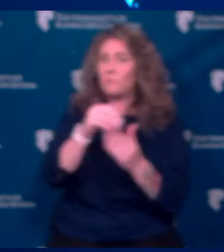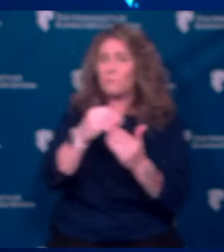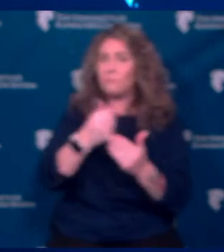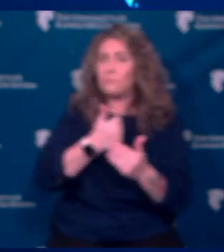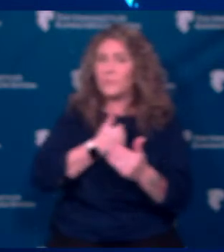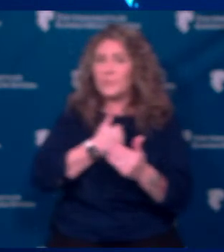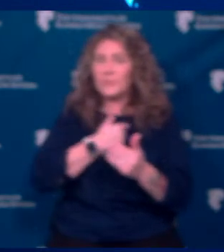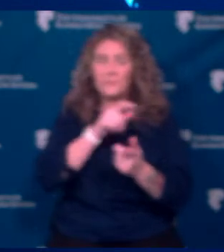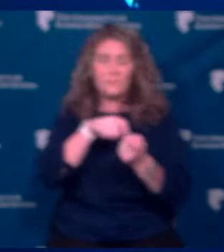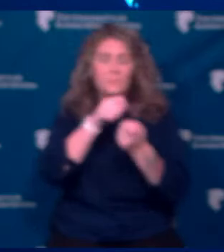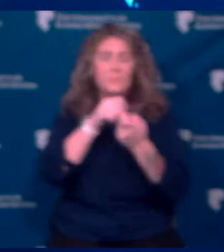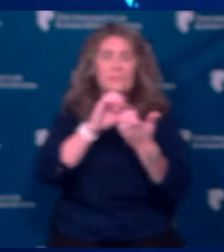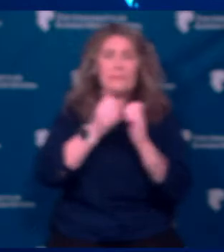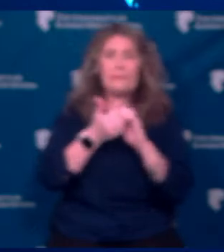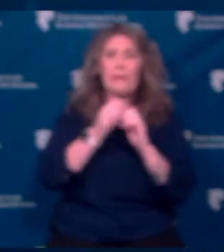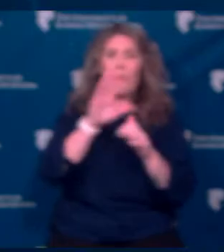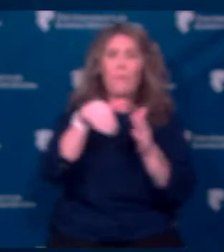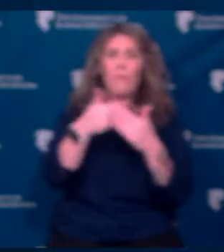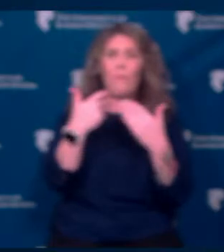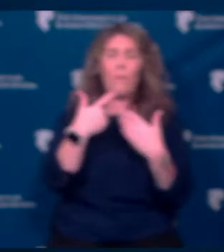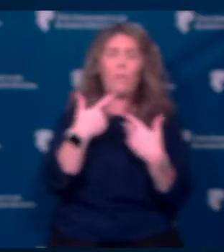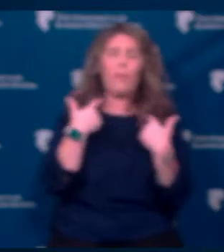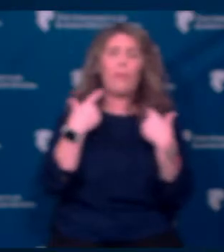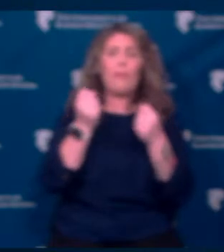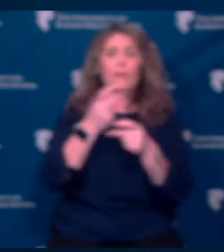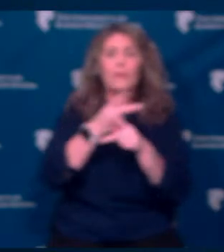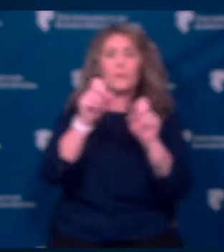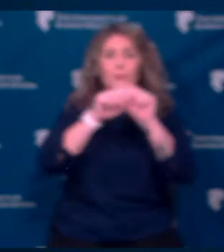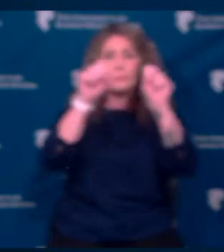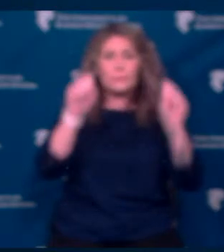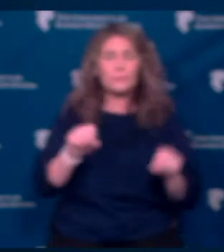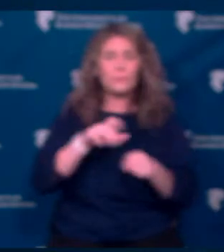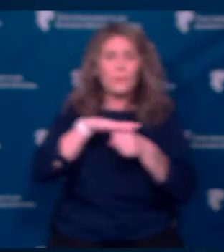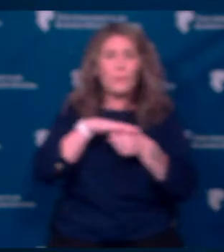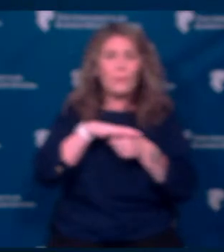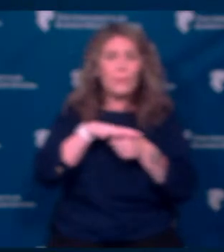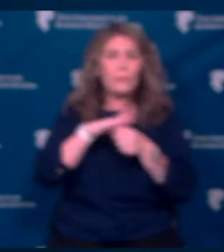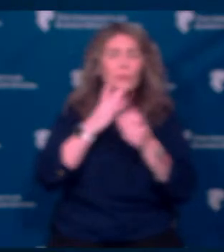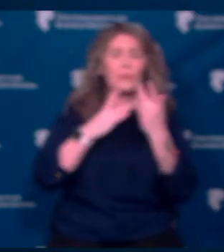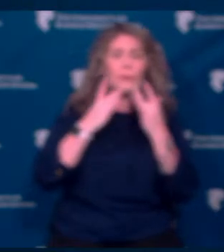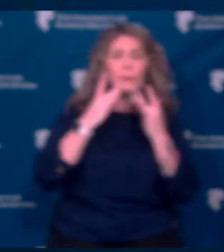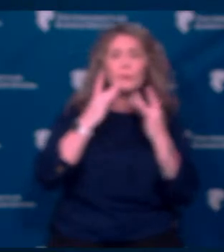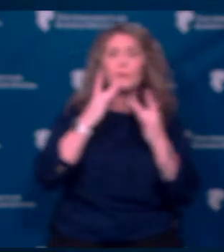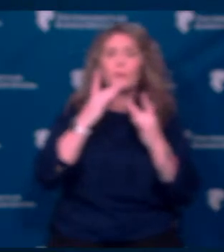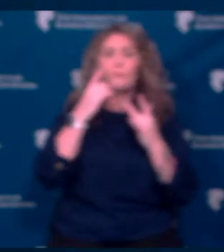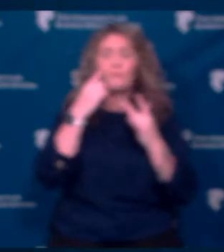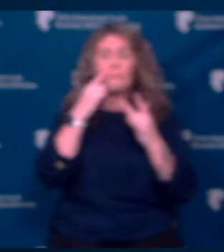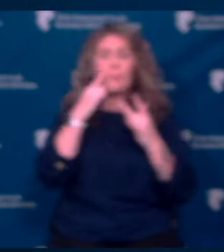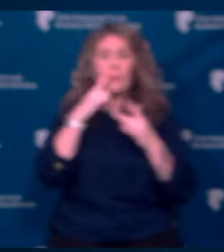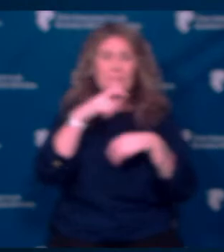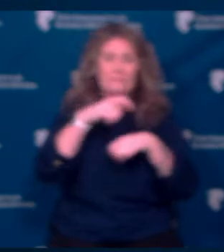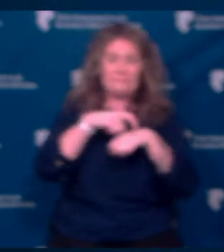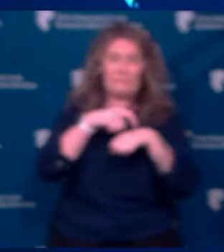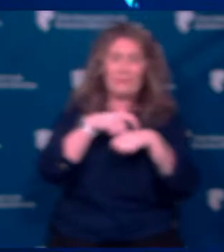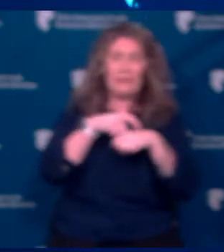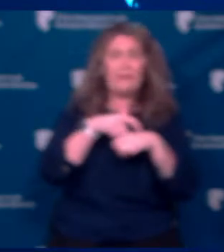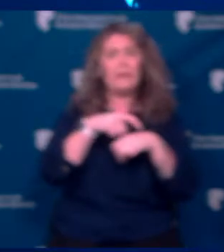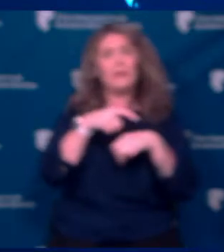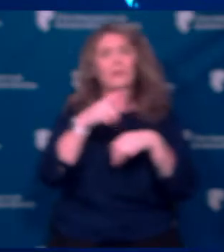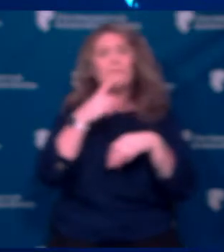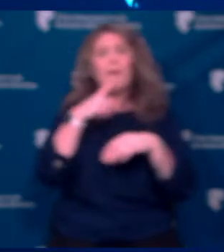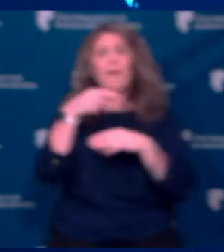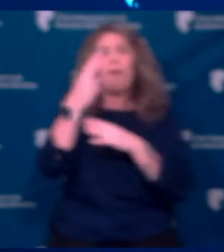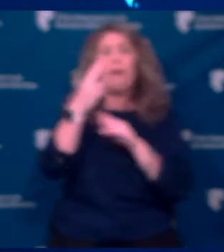the entire healthcare system remains under great stress due to the sustained period of high